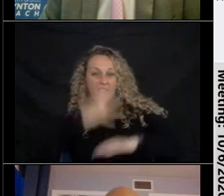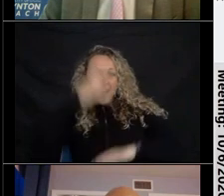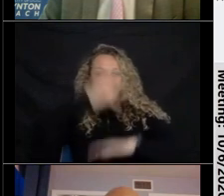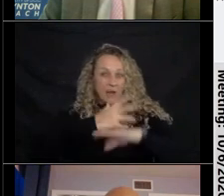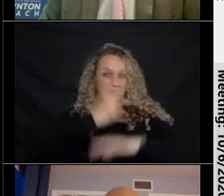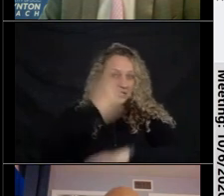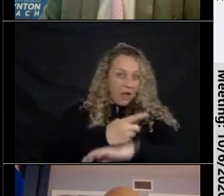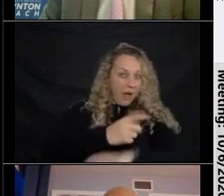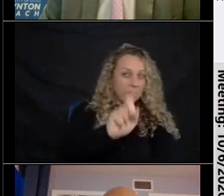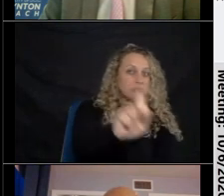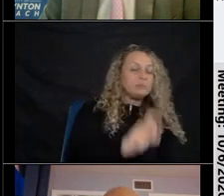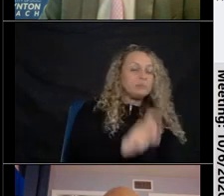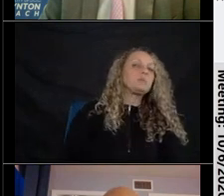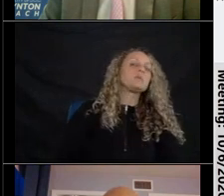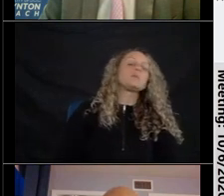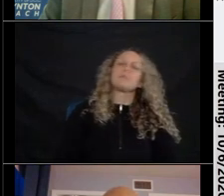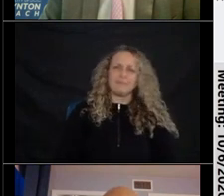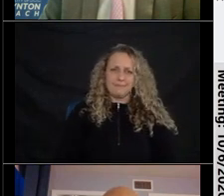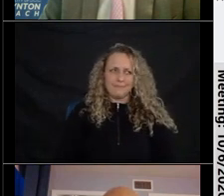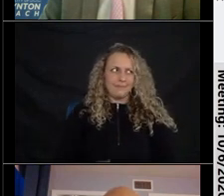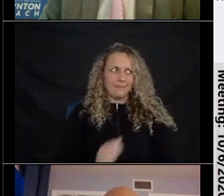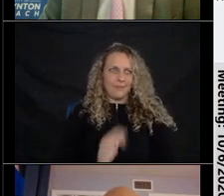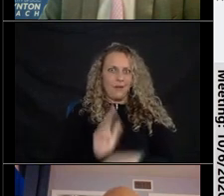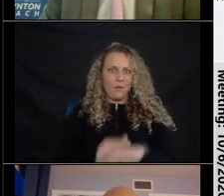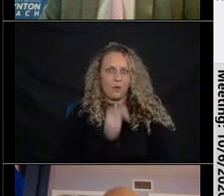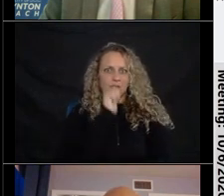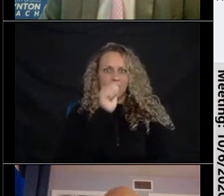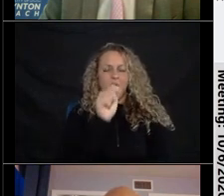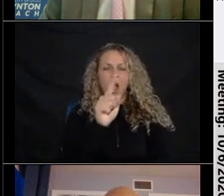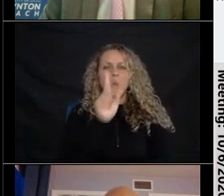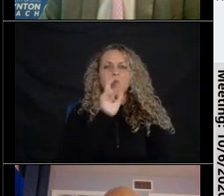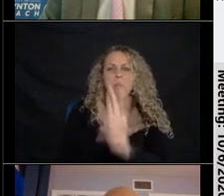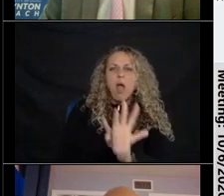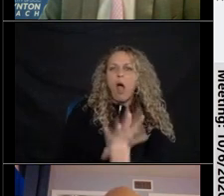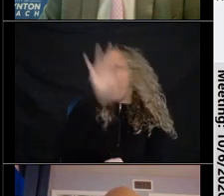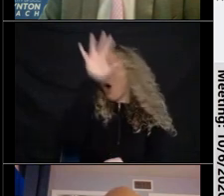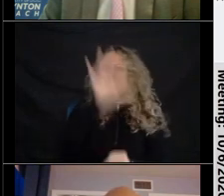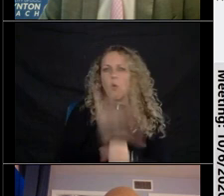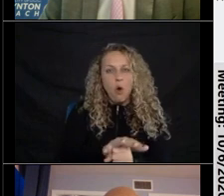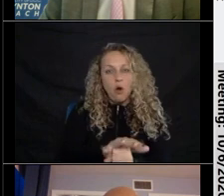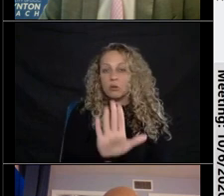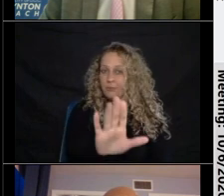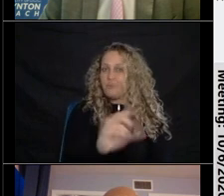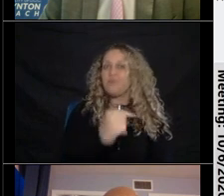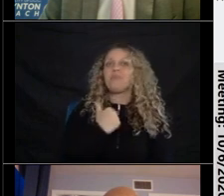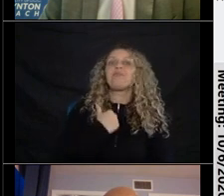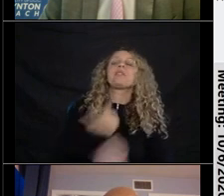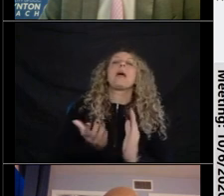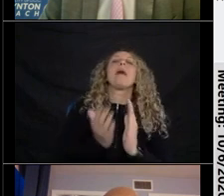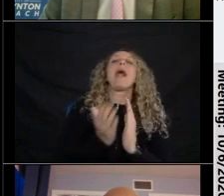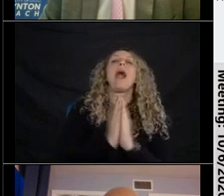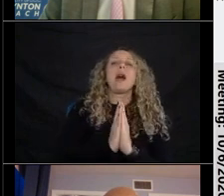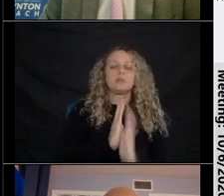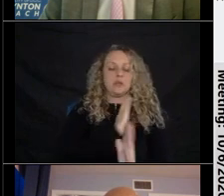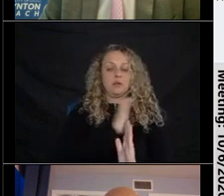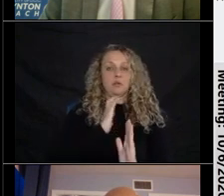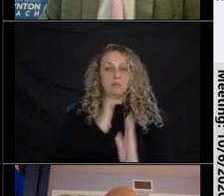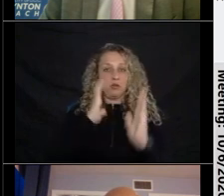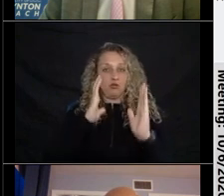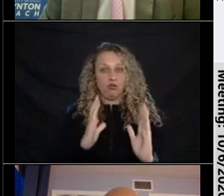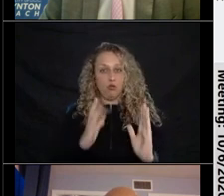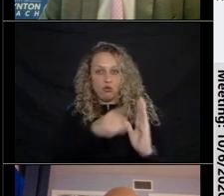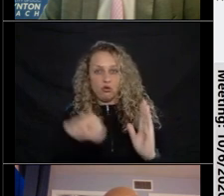day? Of course not. There would be an uproar. I'm asking the commissioners